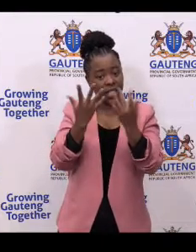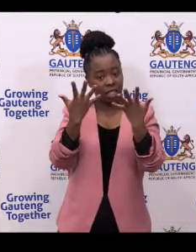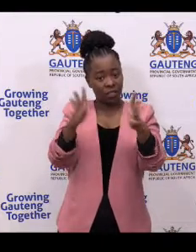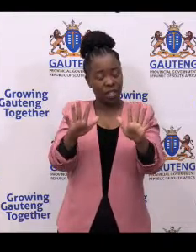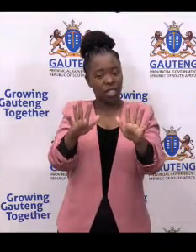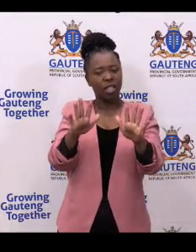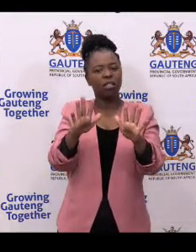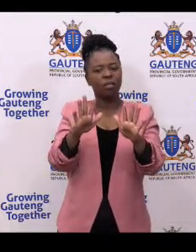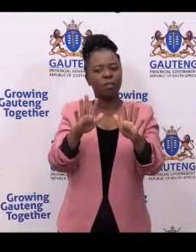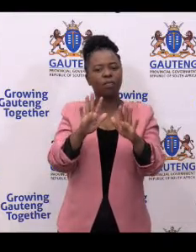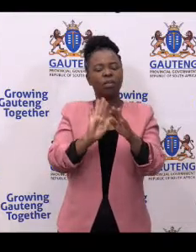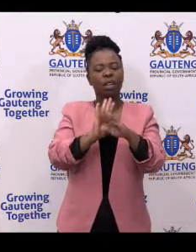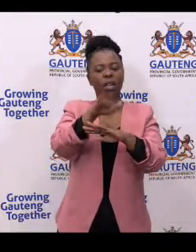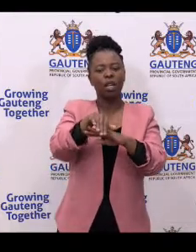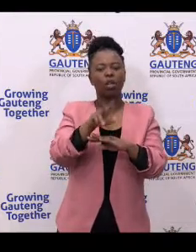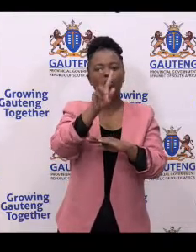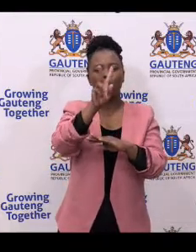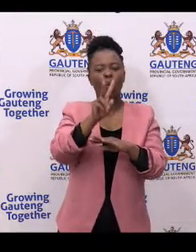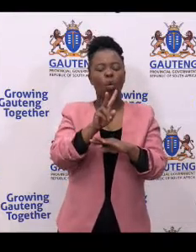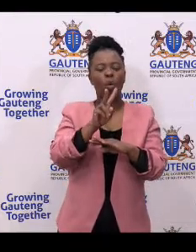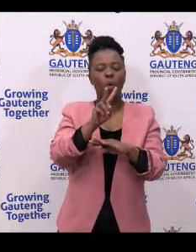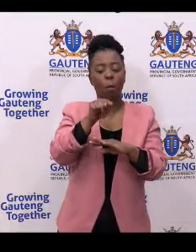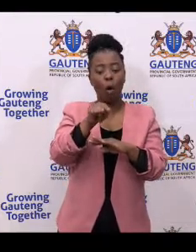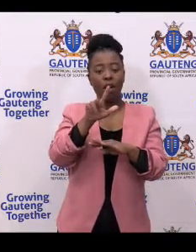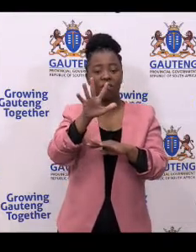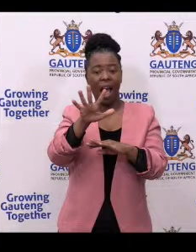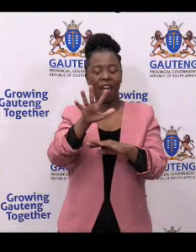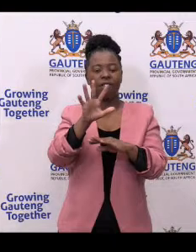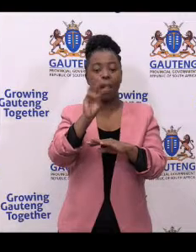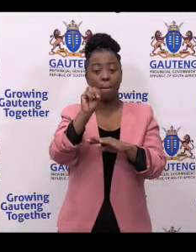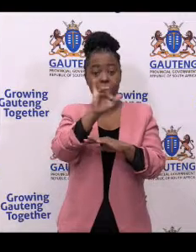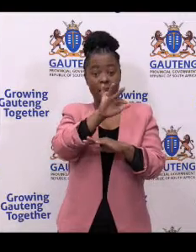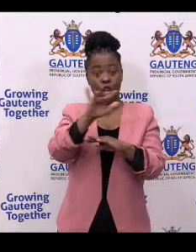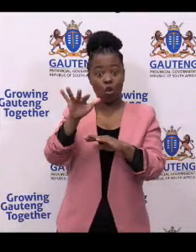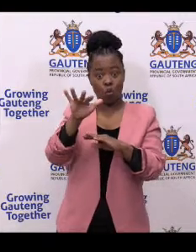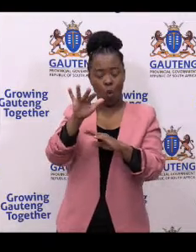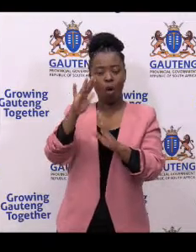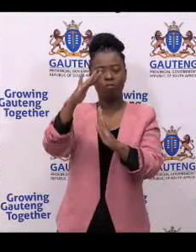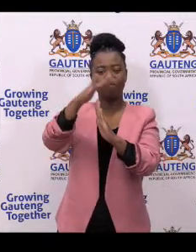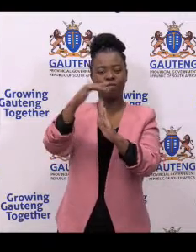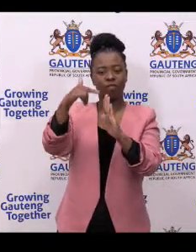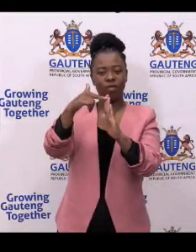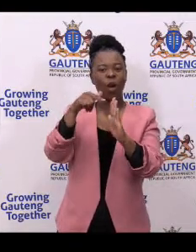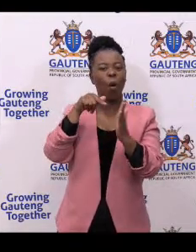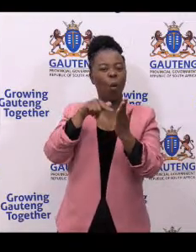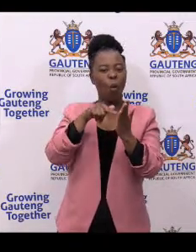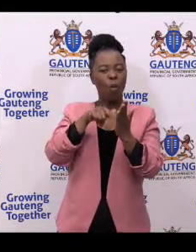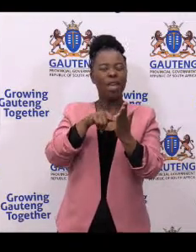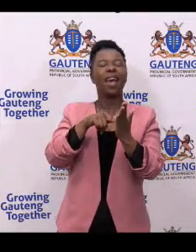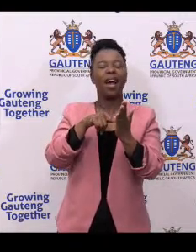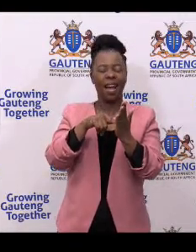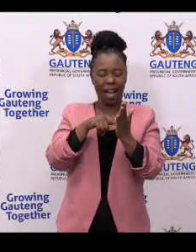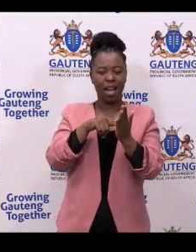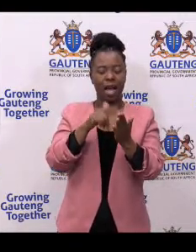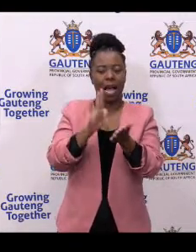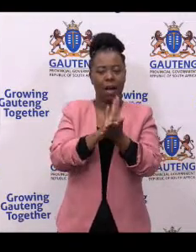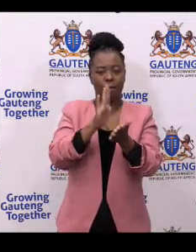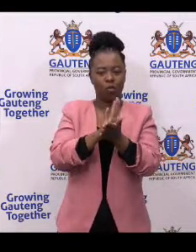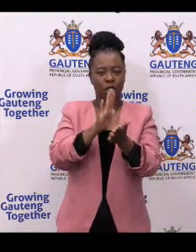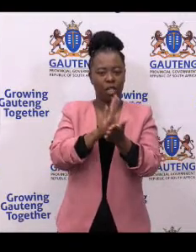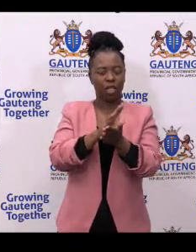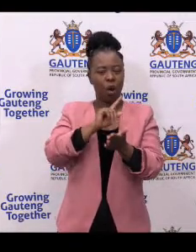passed the 2.5 million mark, and it's something that we appreciate in terms of the capacity that